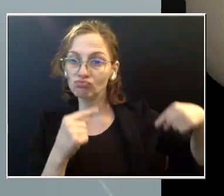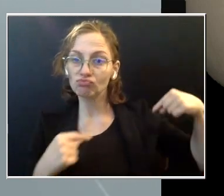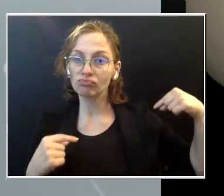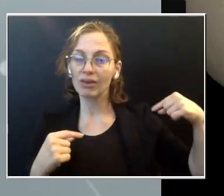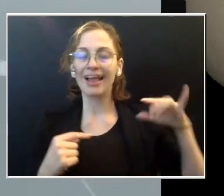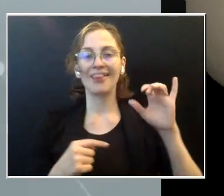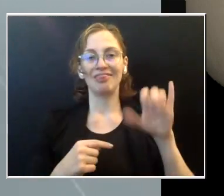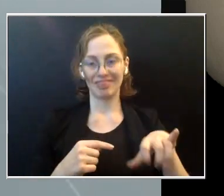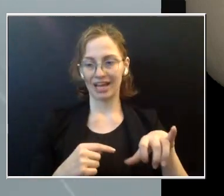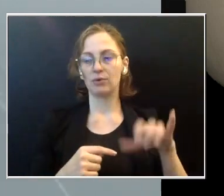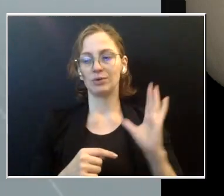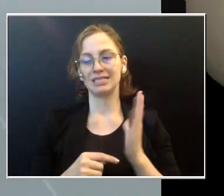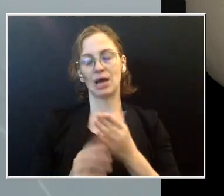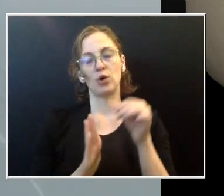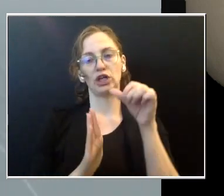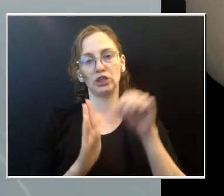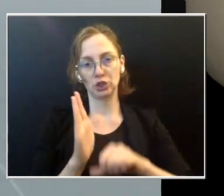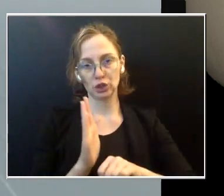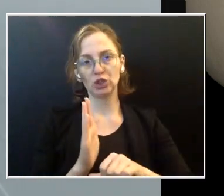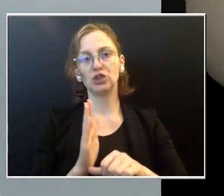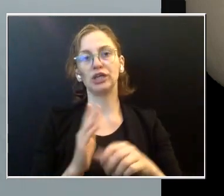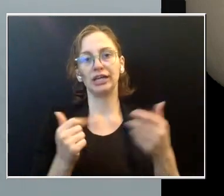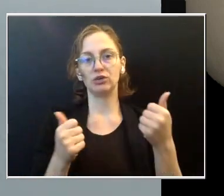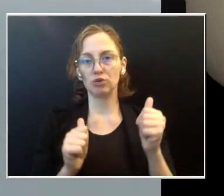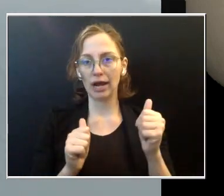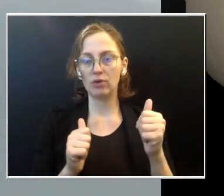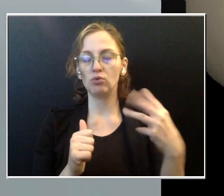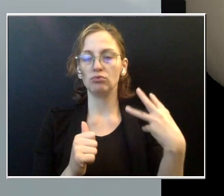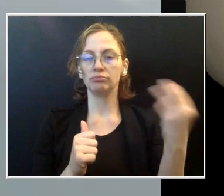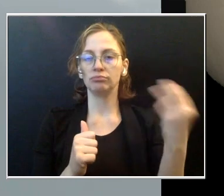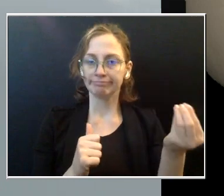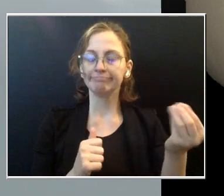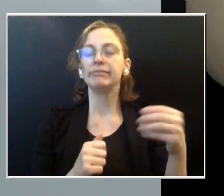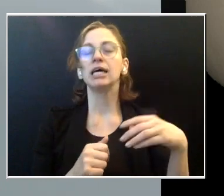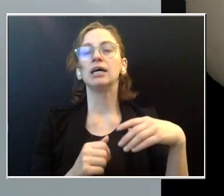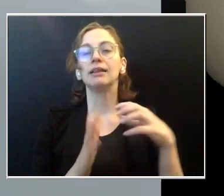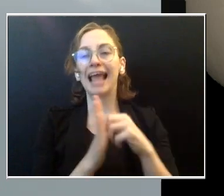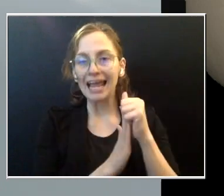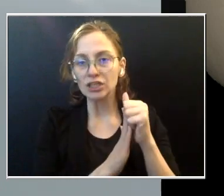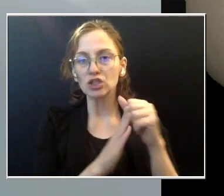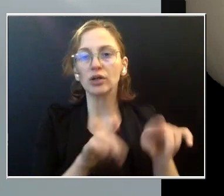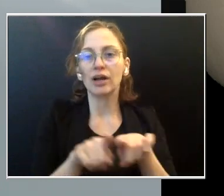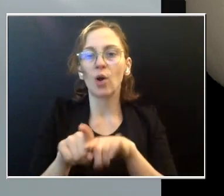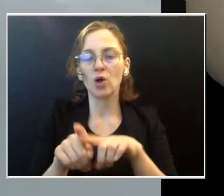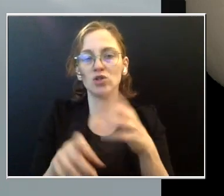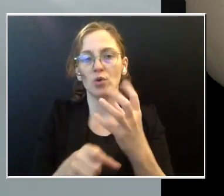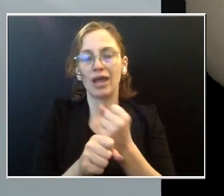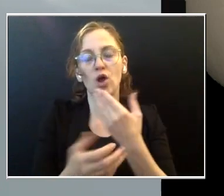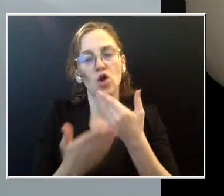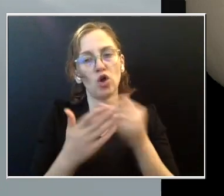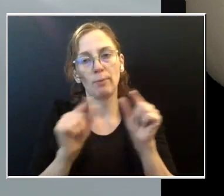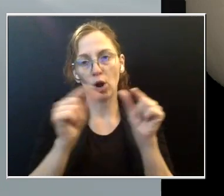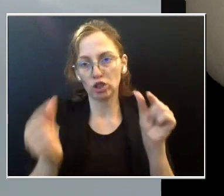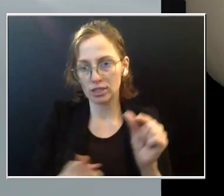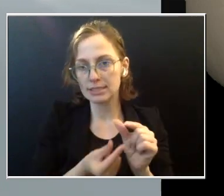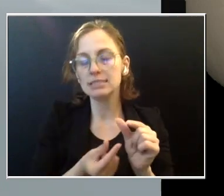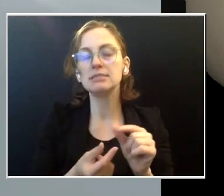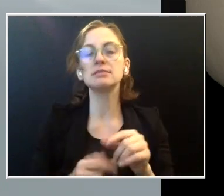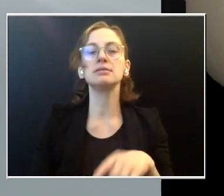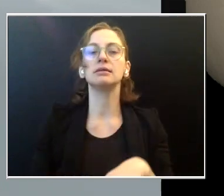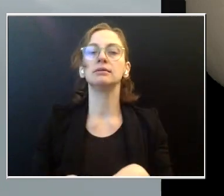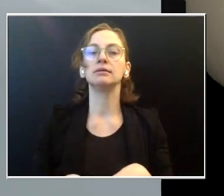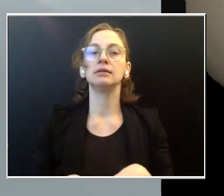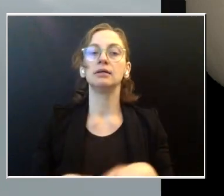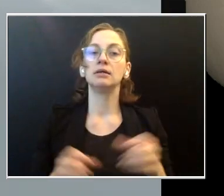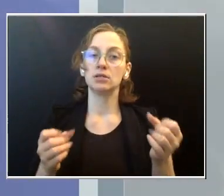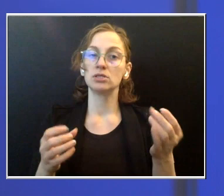mentioned, angiosarcoma is sneaky. We need to get wide margins of treatment around that. And so in Claudia's case, we took a 2-staged approach,